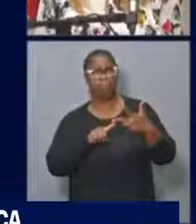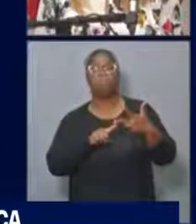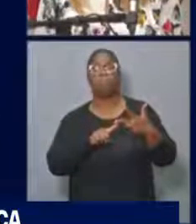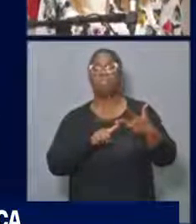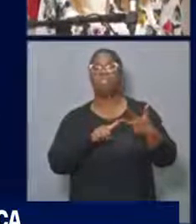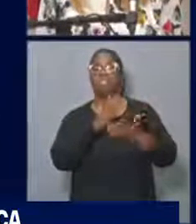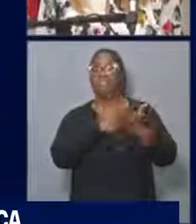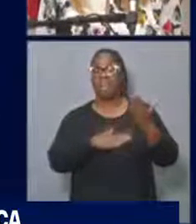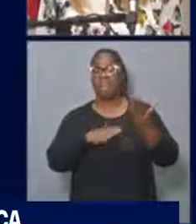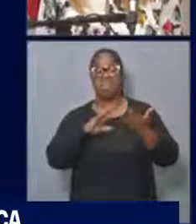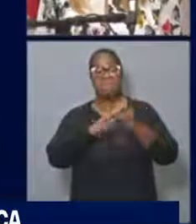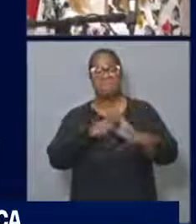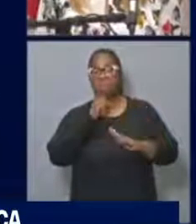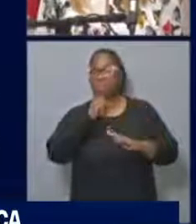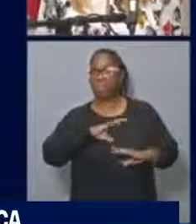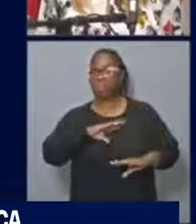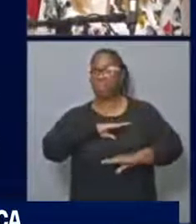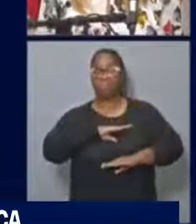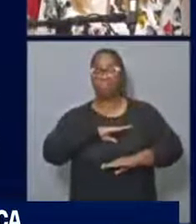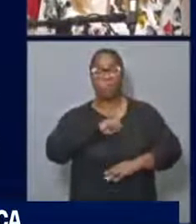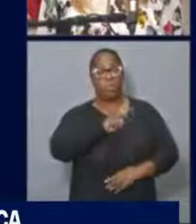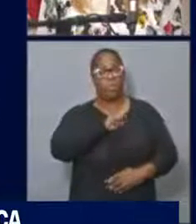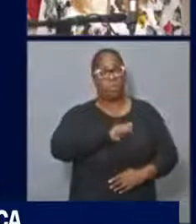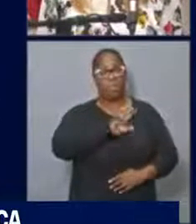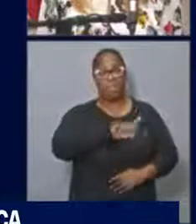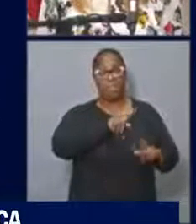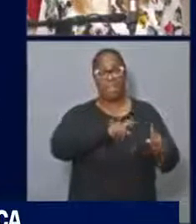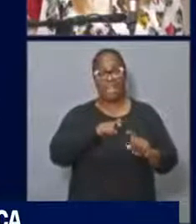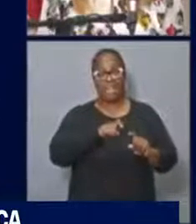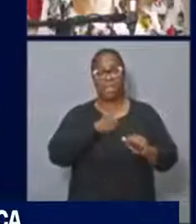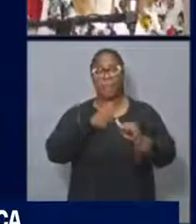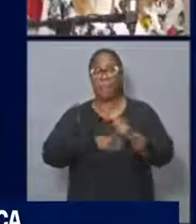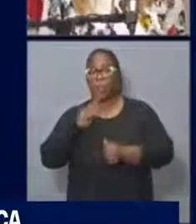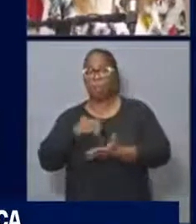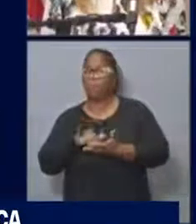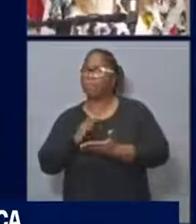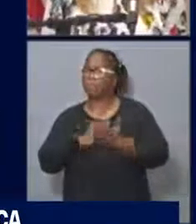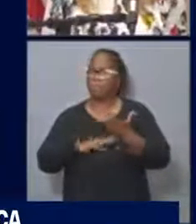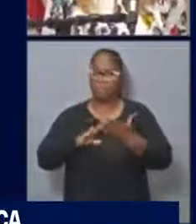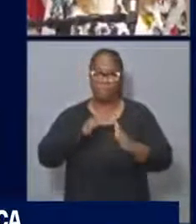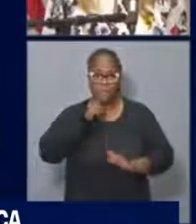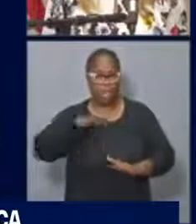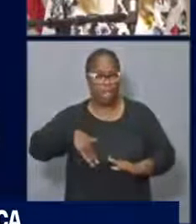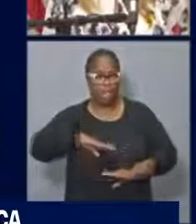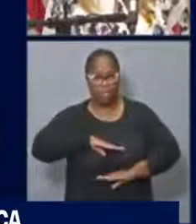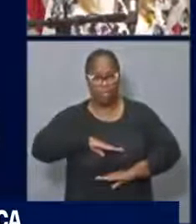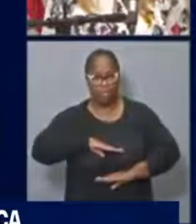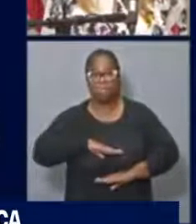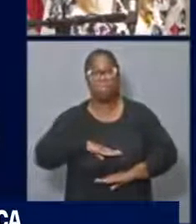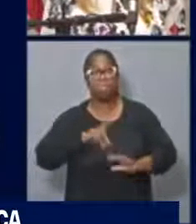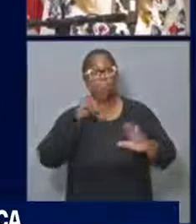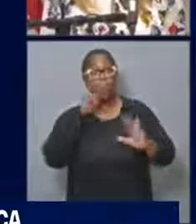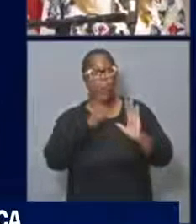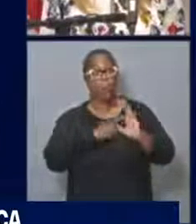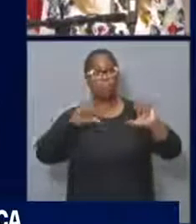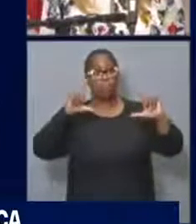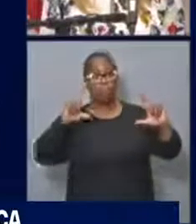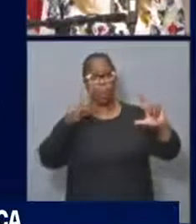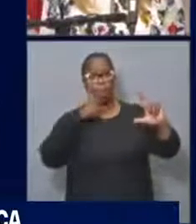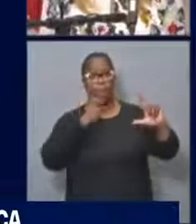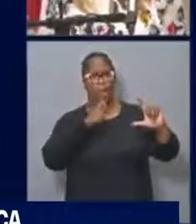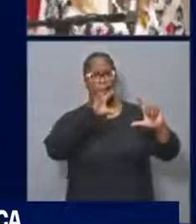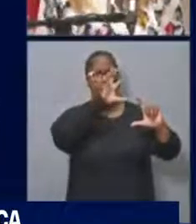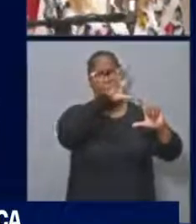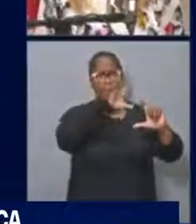meeting the state threshold of 1.5 tests per 1,000 population. The communities that you'll see in red are those that have the